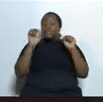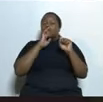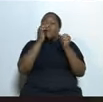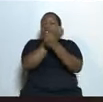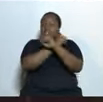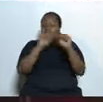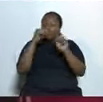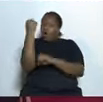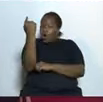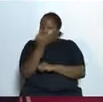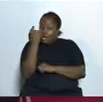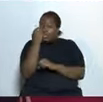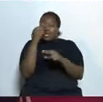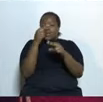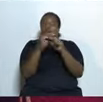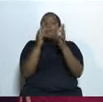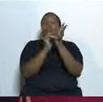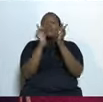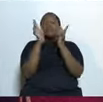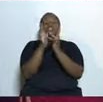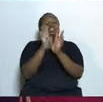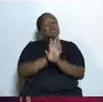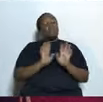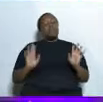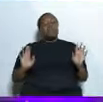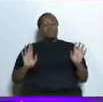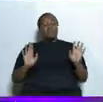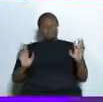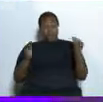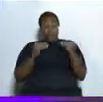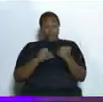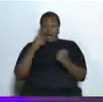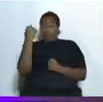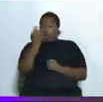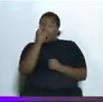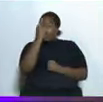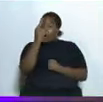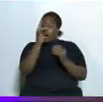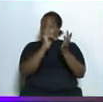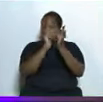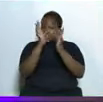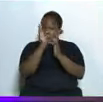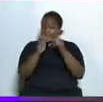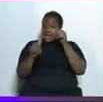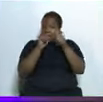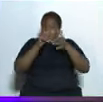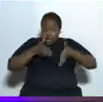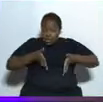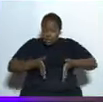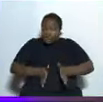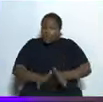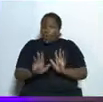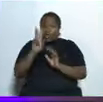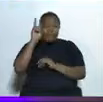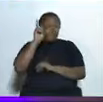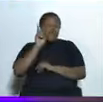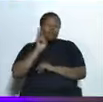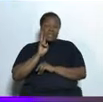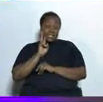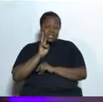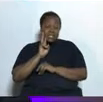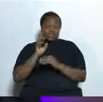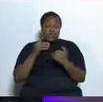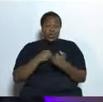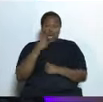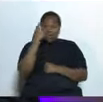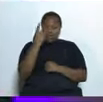what? The name of Jesus. There's only one Jesus that was born of a virgin. There's